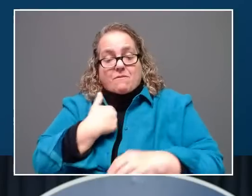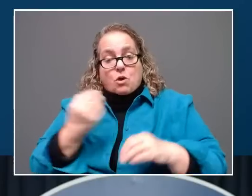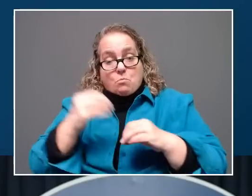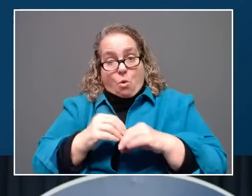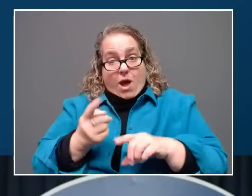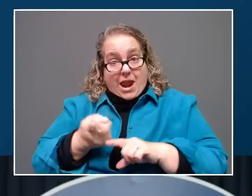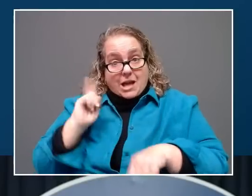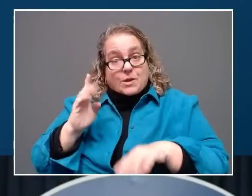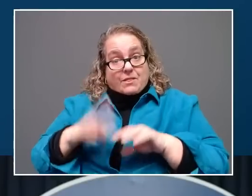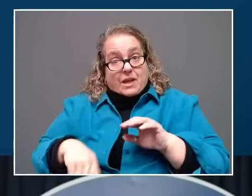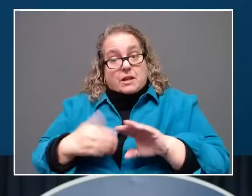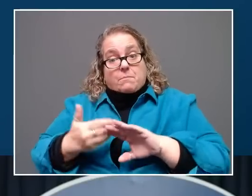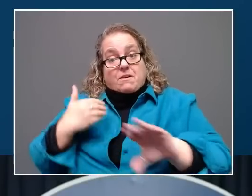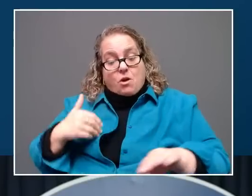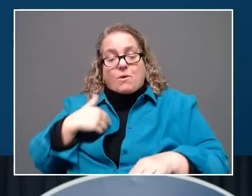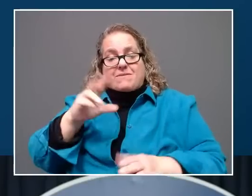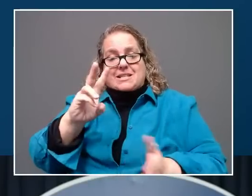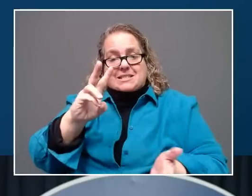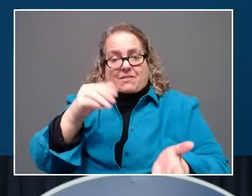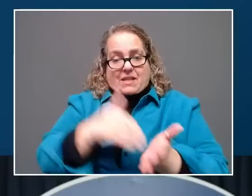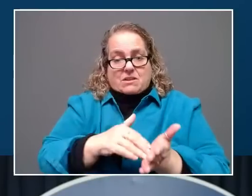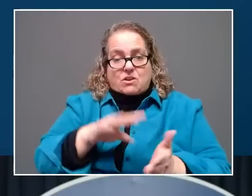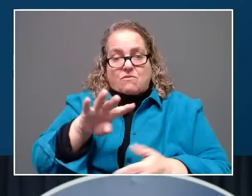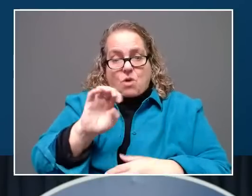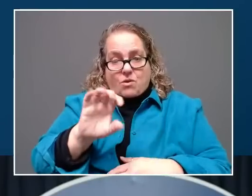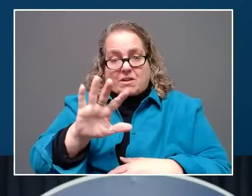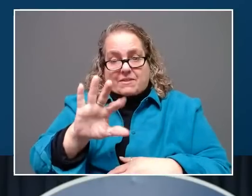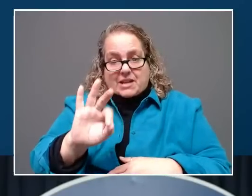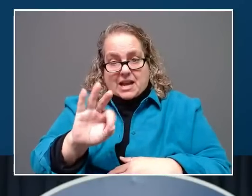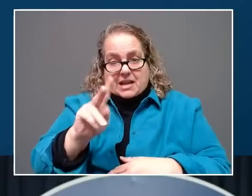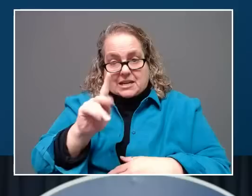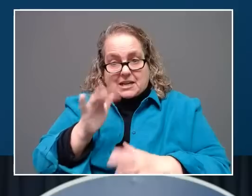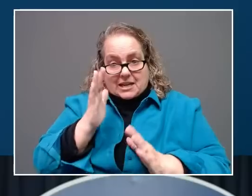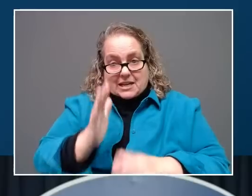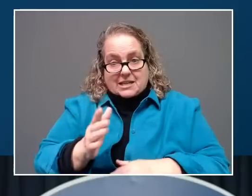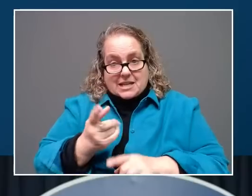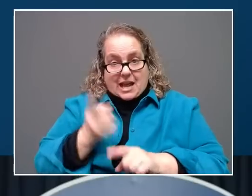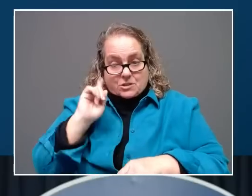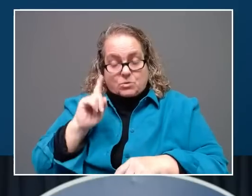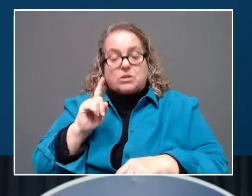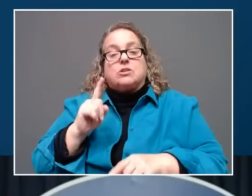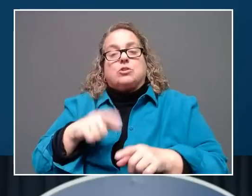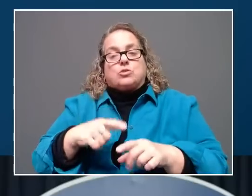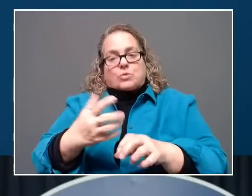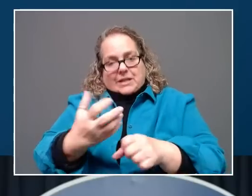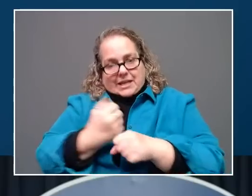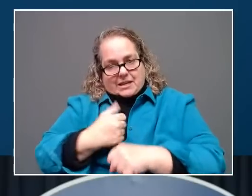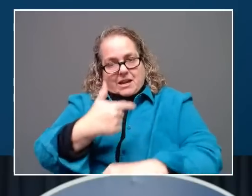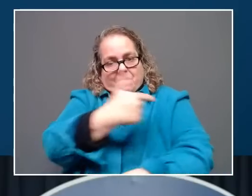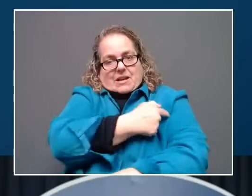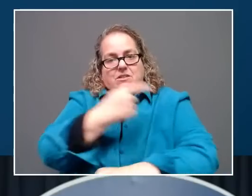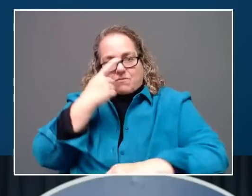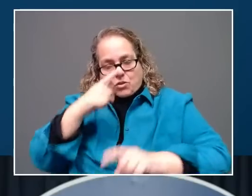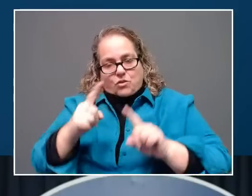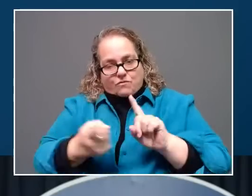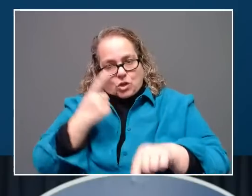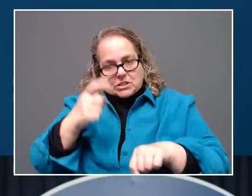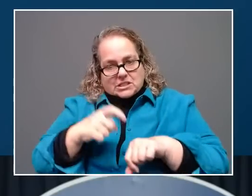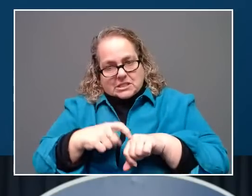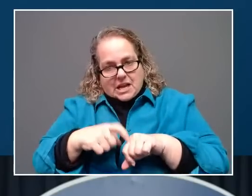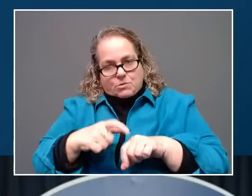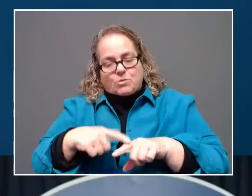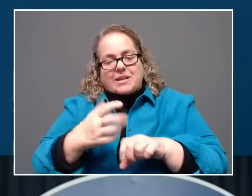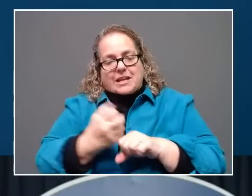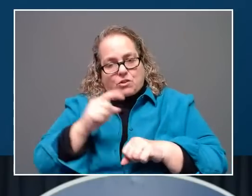had 6,459 Kentuckians last week choose to get vaccinated for the first time. In other words, to get their first shot